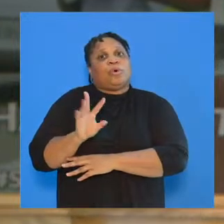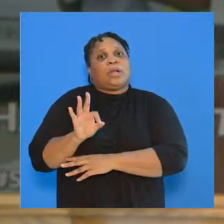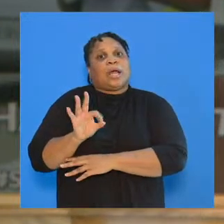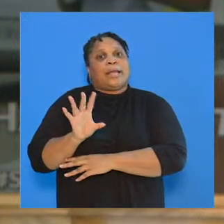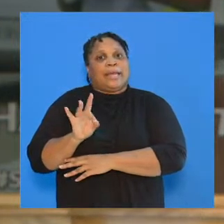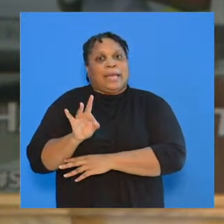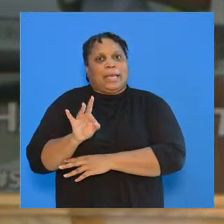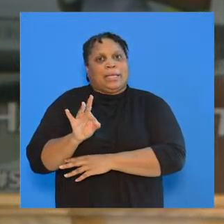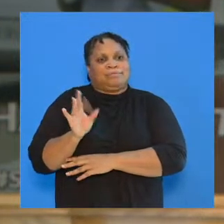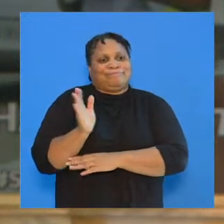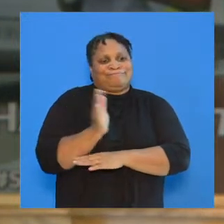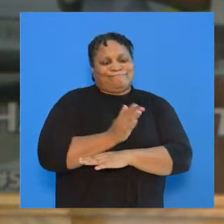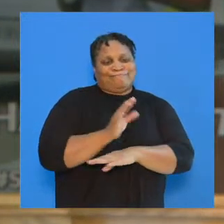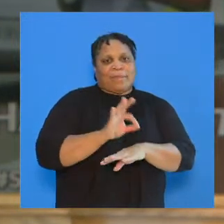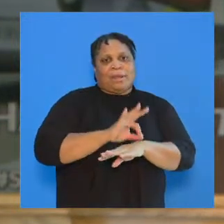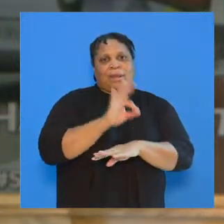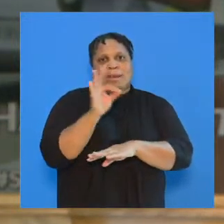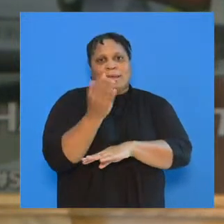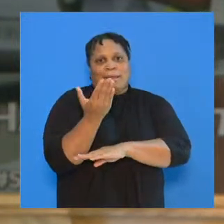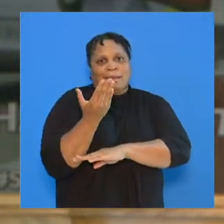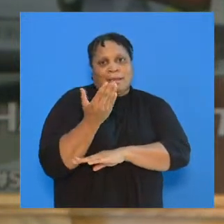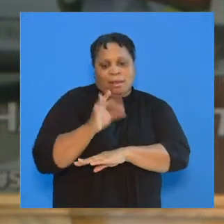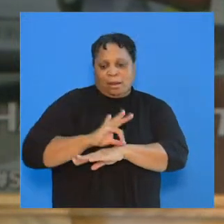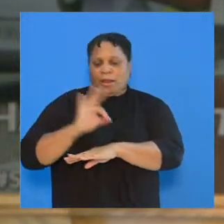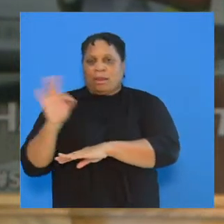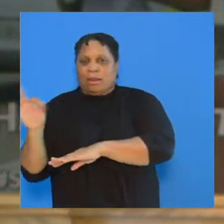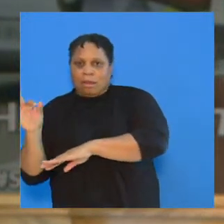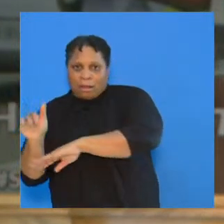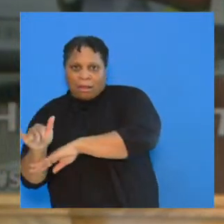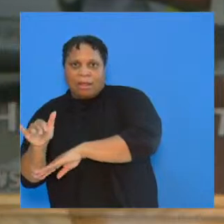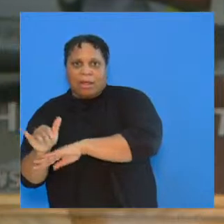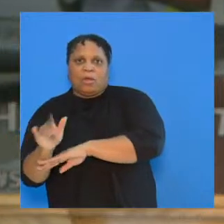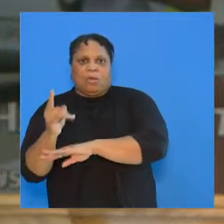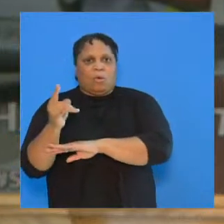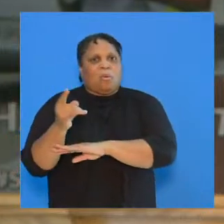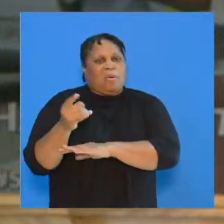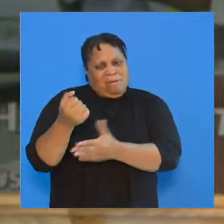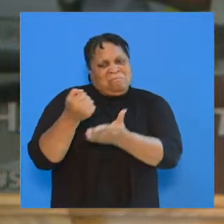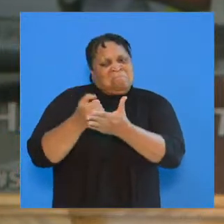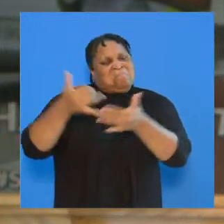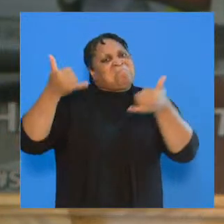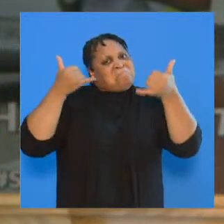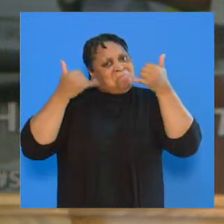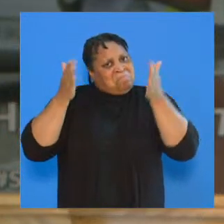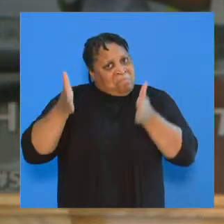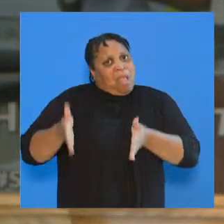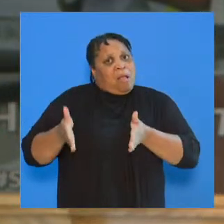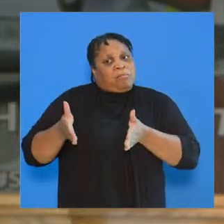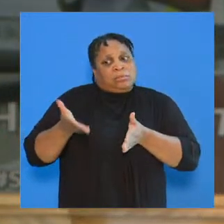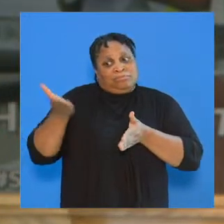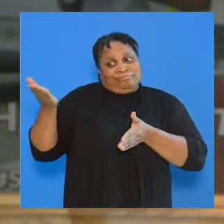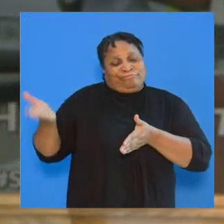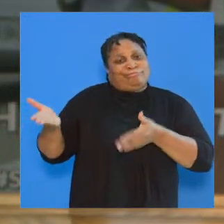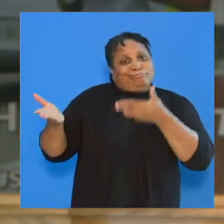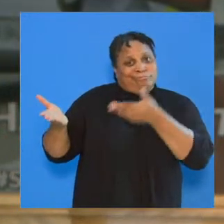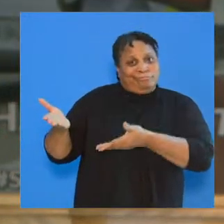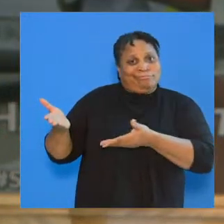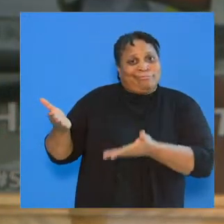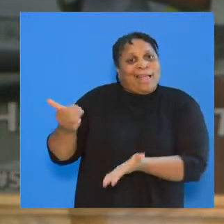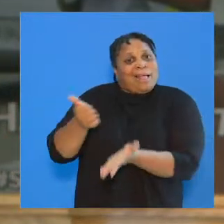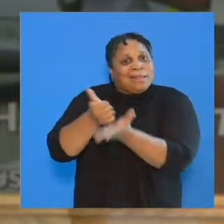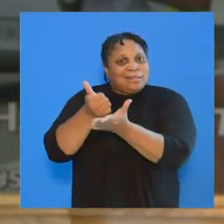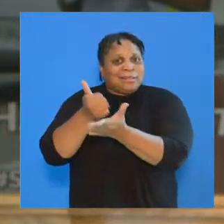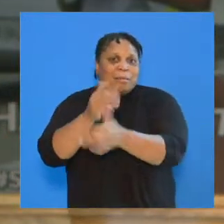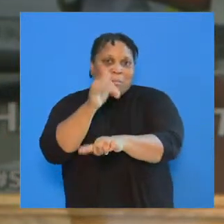444-2498 between the hours of 9 a.m. and 9 p.m., and one of our very helpful telephone operators will be glad to assist you and make